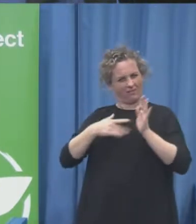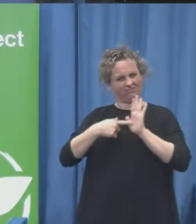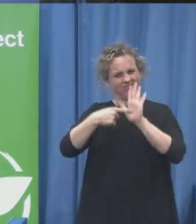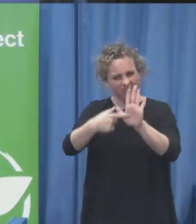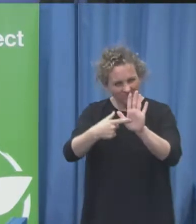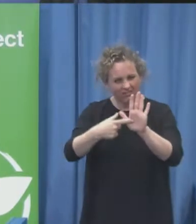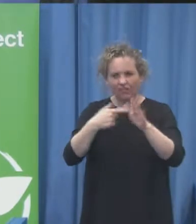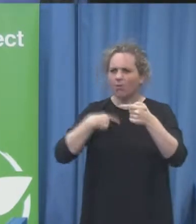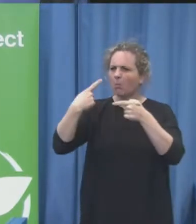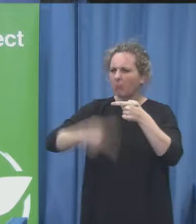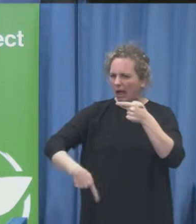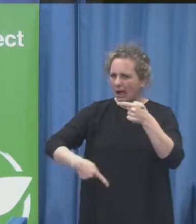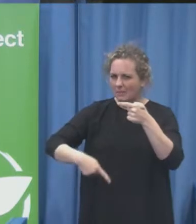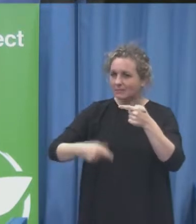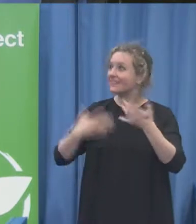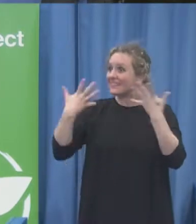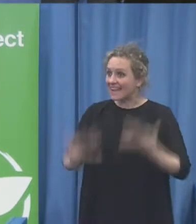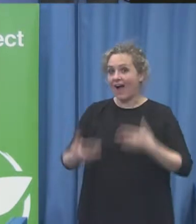run this film.